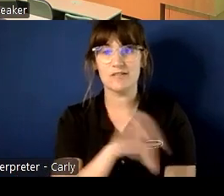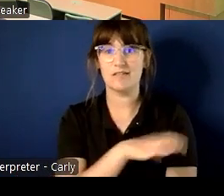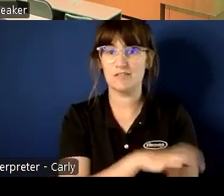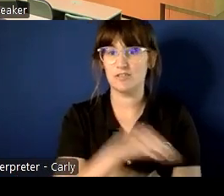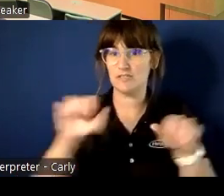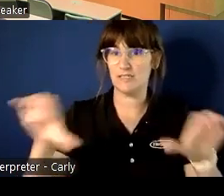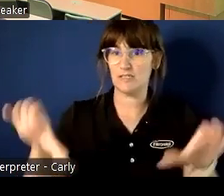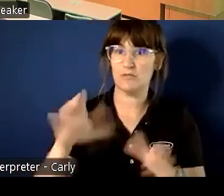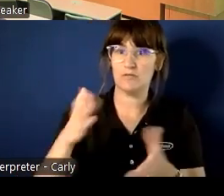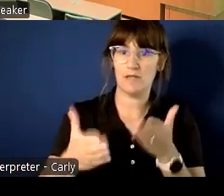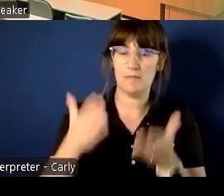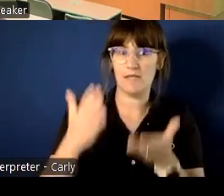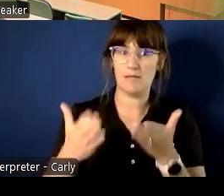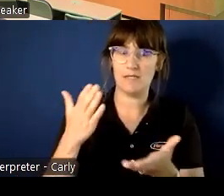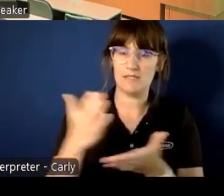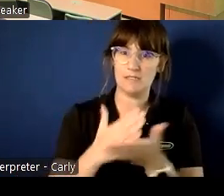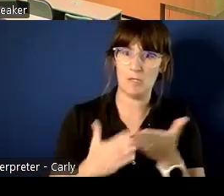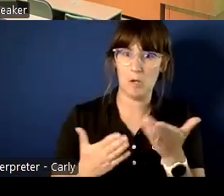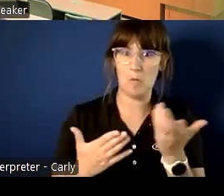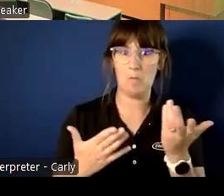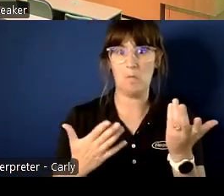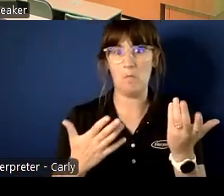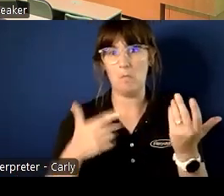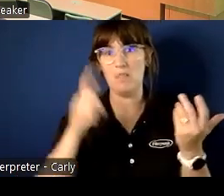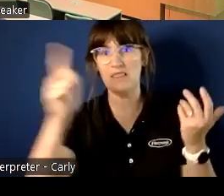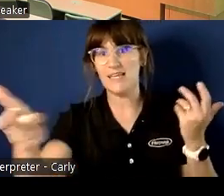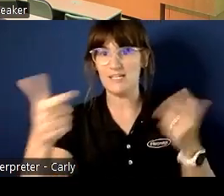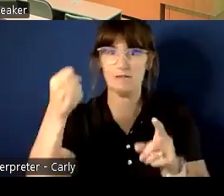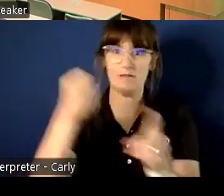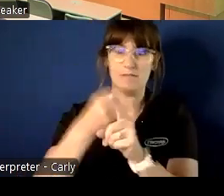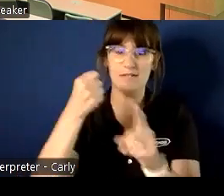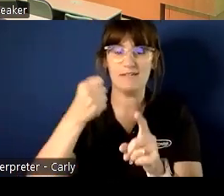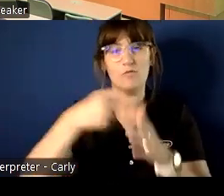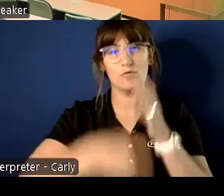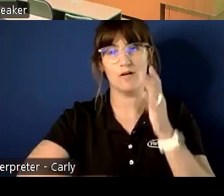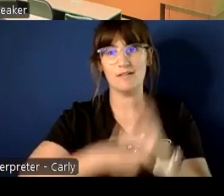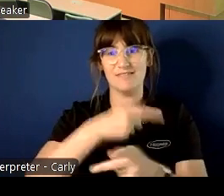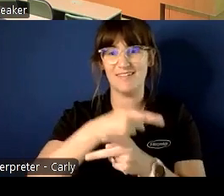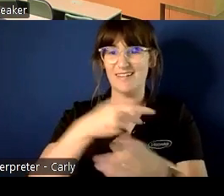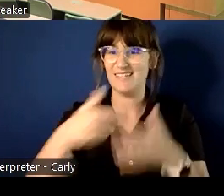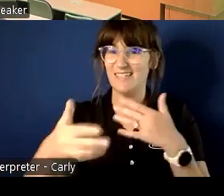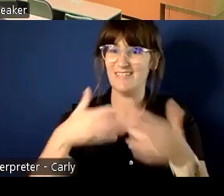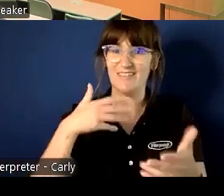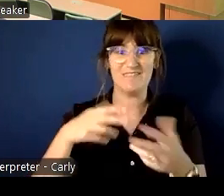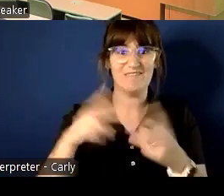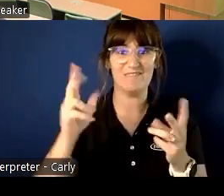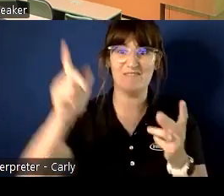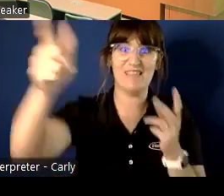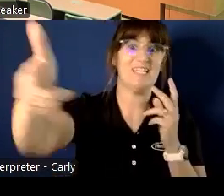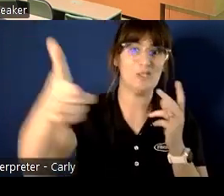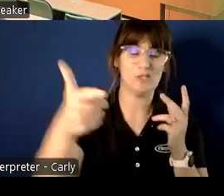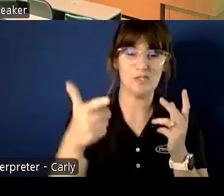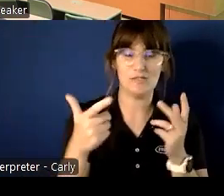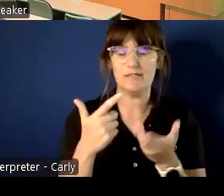that may have some downstream impact on the cost of care, even if it's very distal? Because a lot of those things to many of us